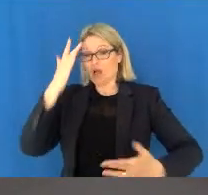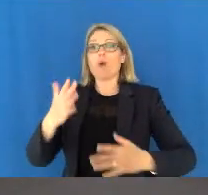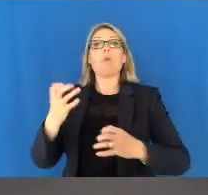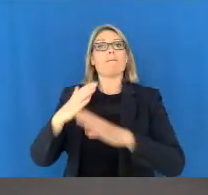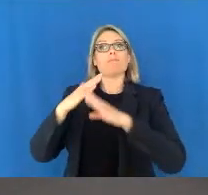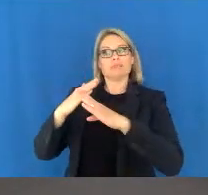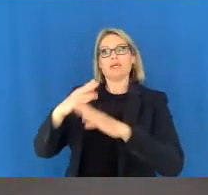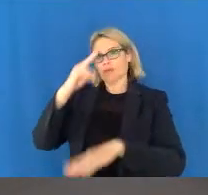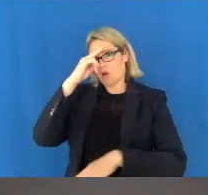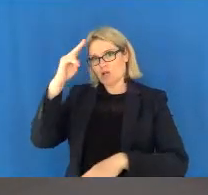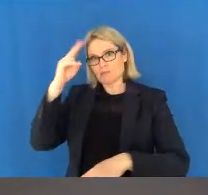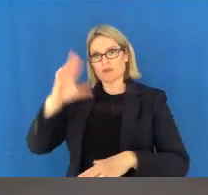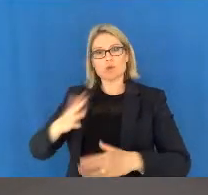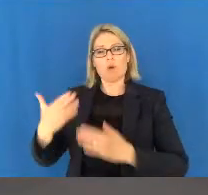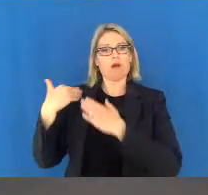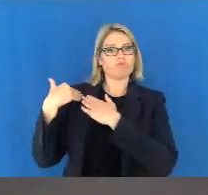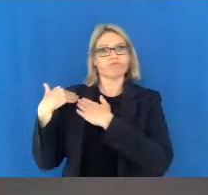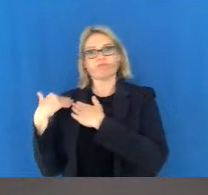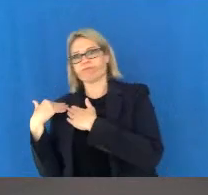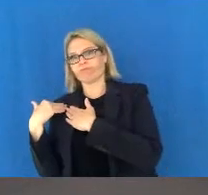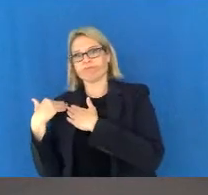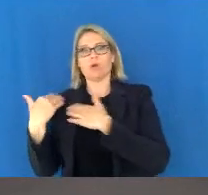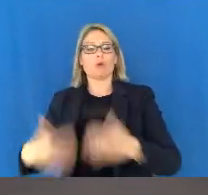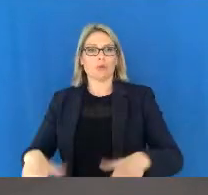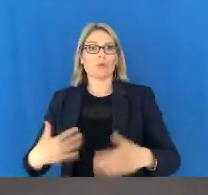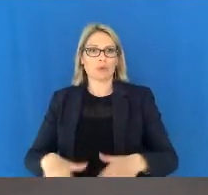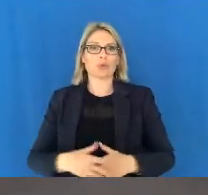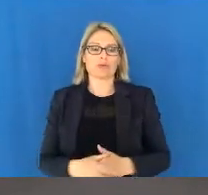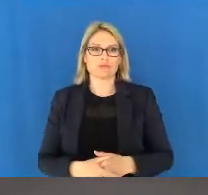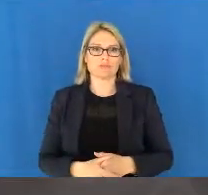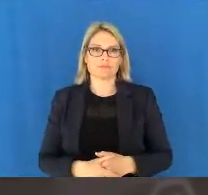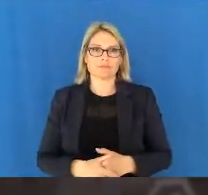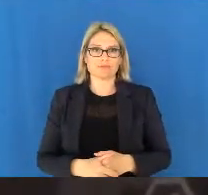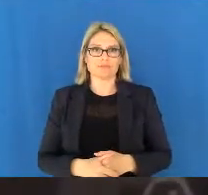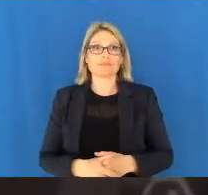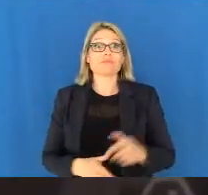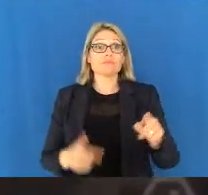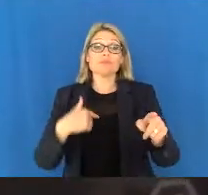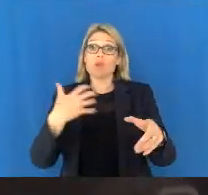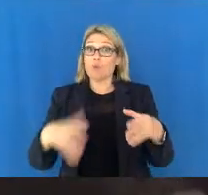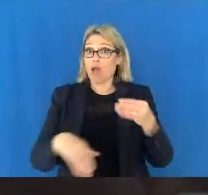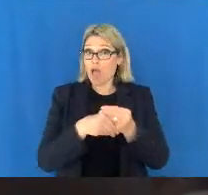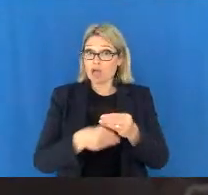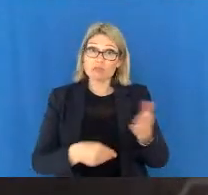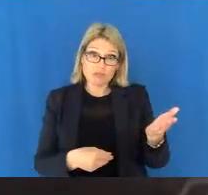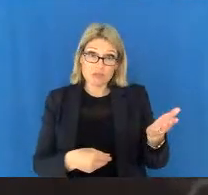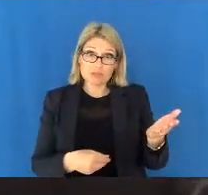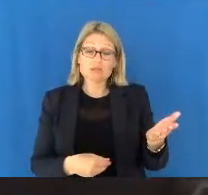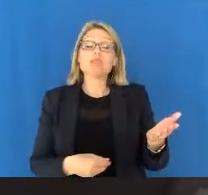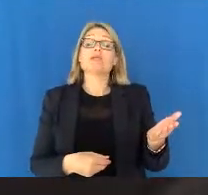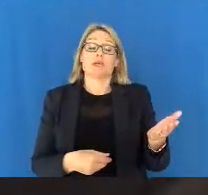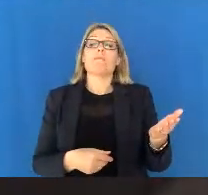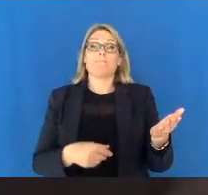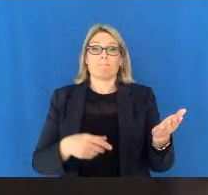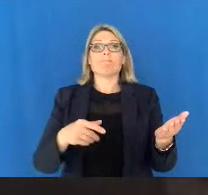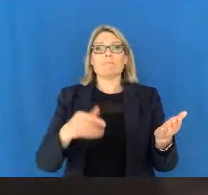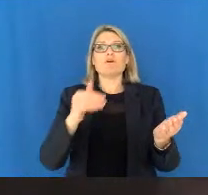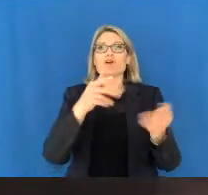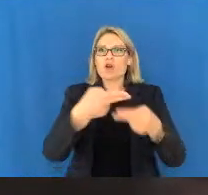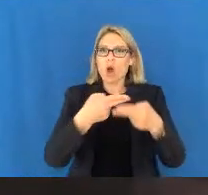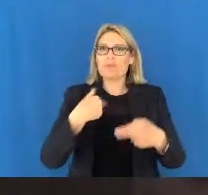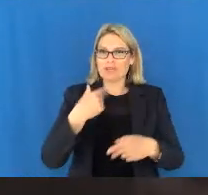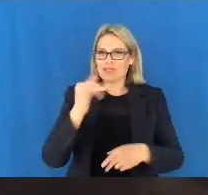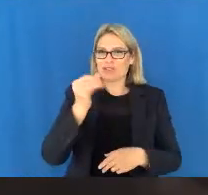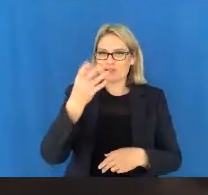system. John, Dr. Tobin, as-tu quelque chose à... Anything to add, John Tobin? Yes, and you can call me John, no